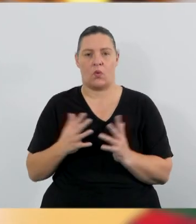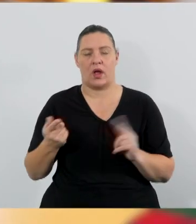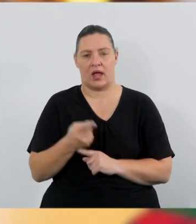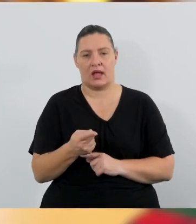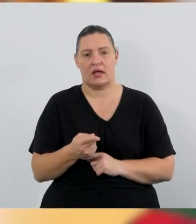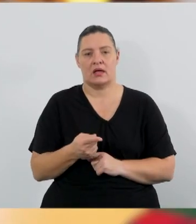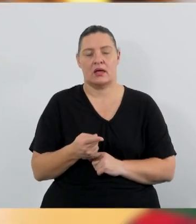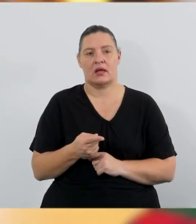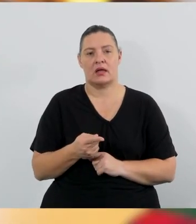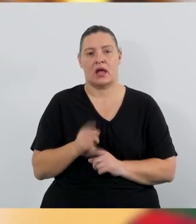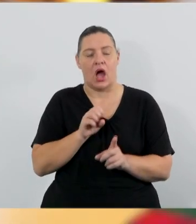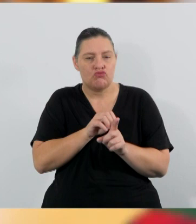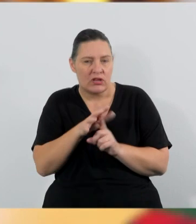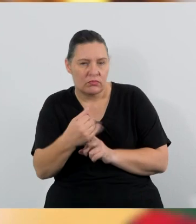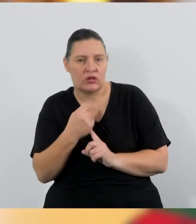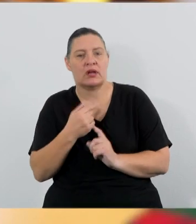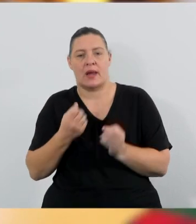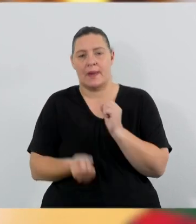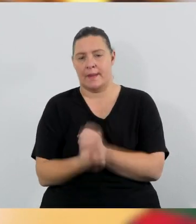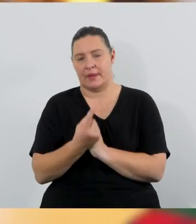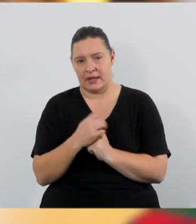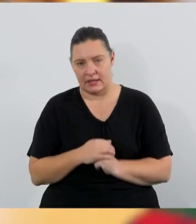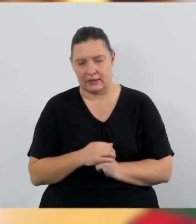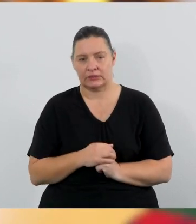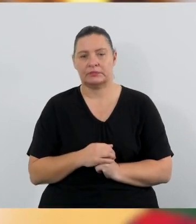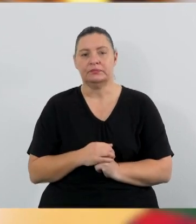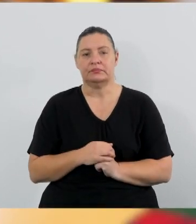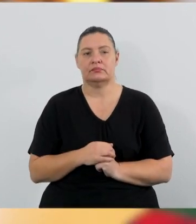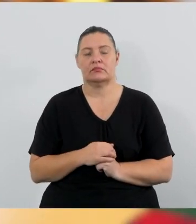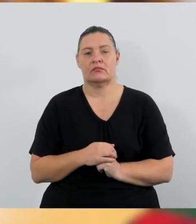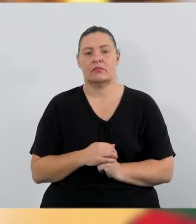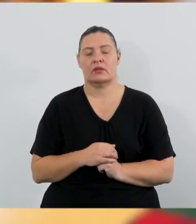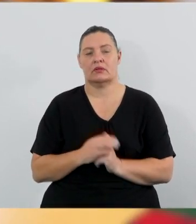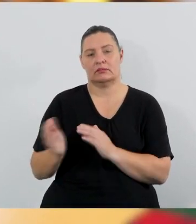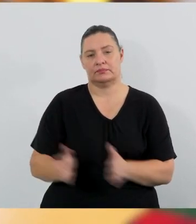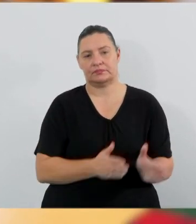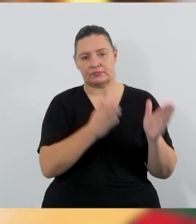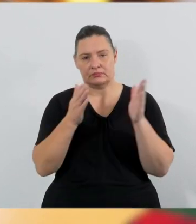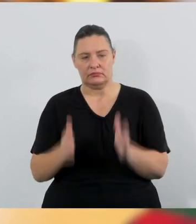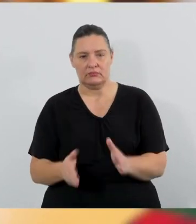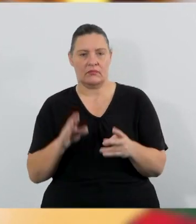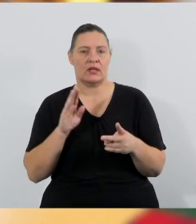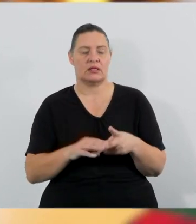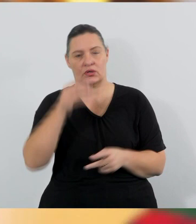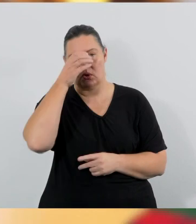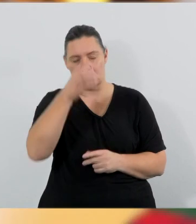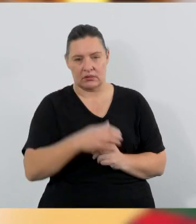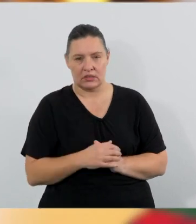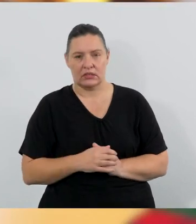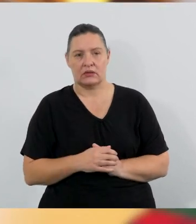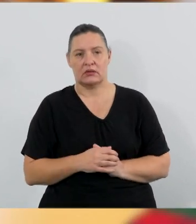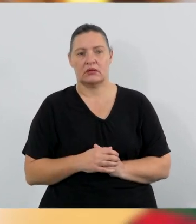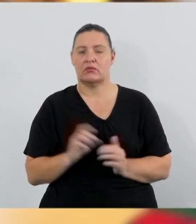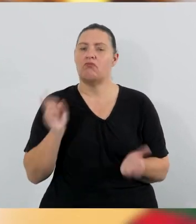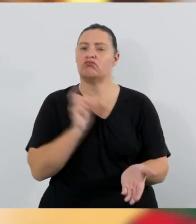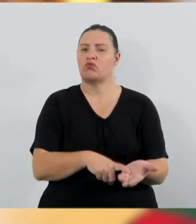is where respiration takes place. So we are going to then move on to our second concept, which tells